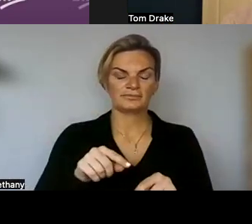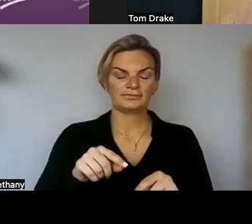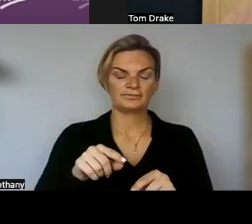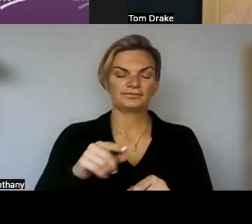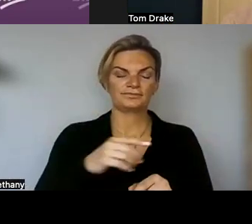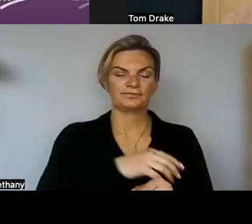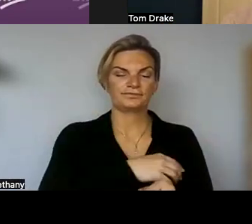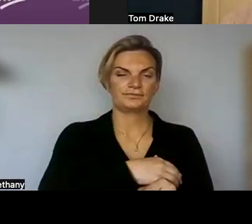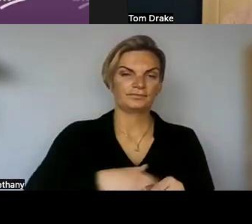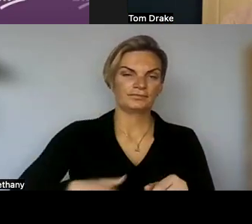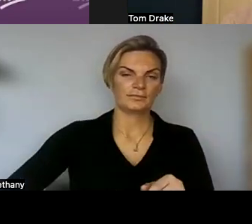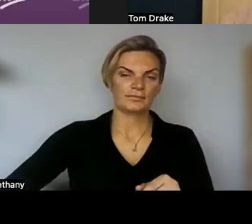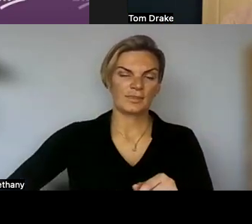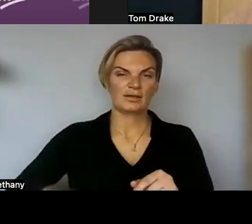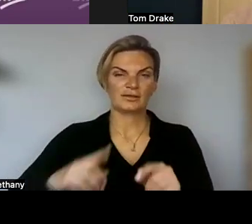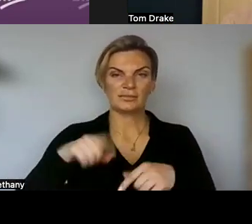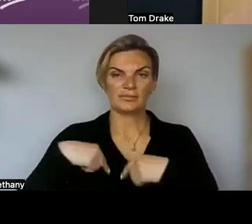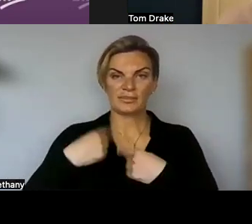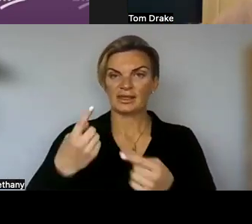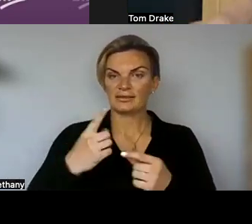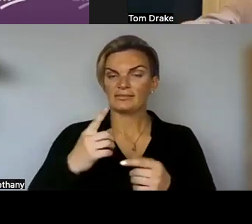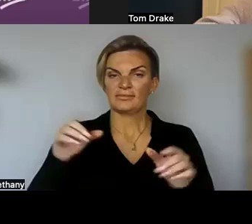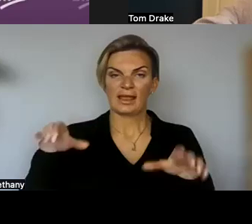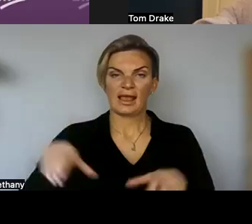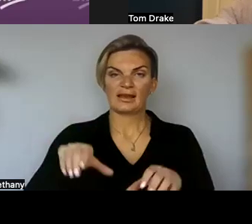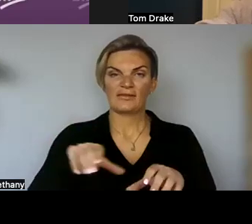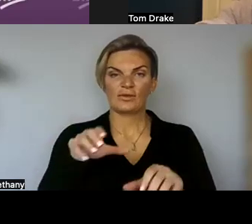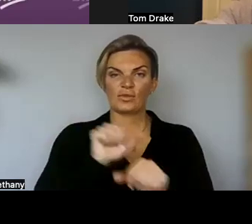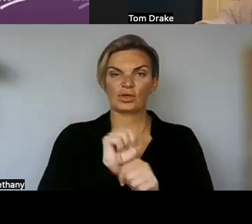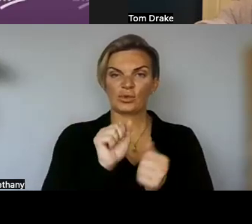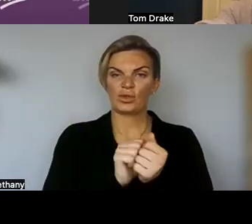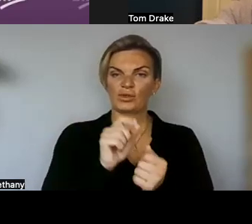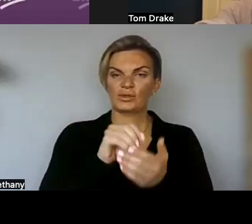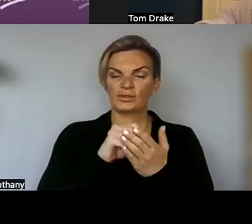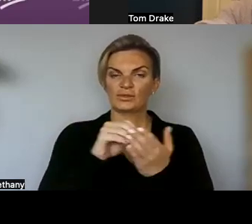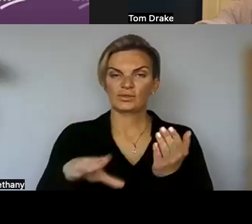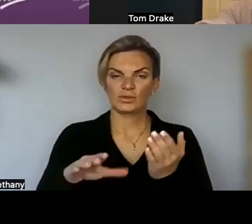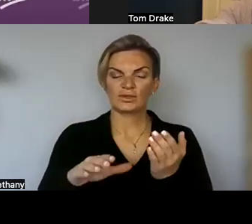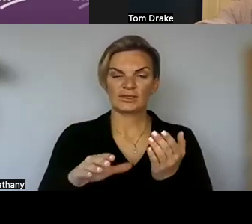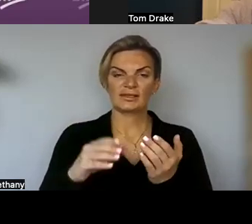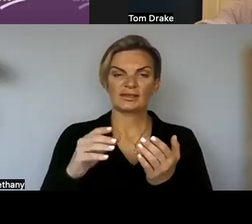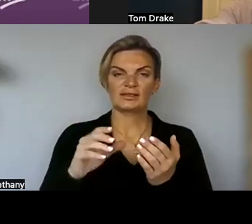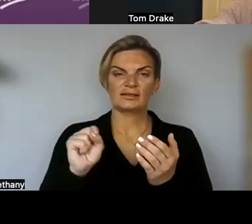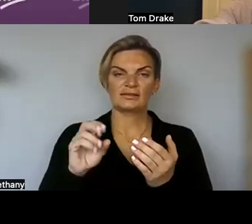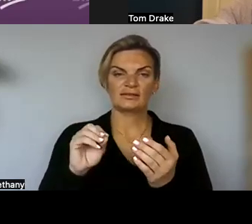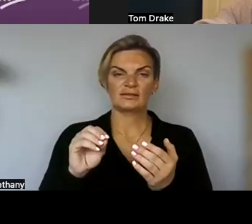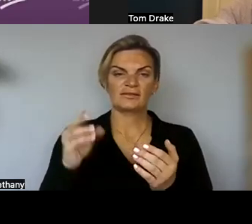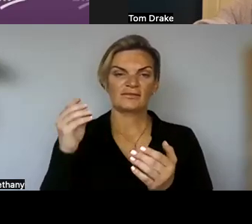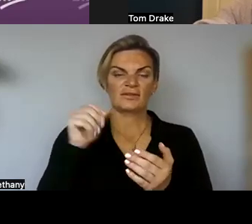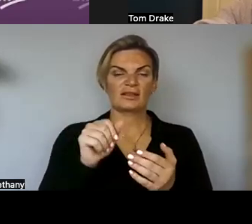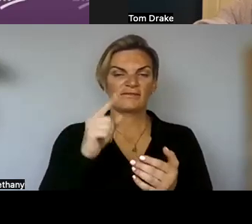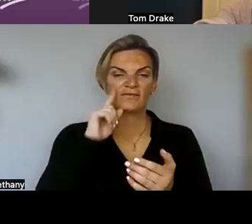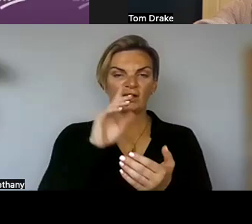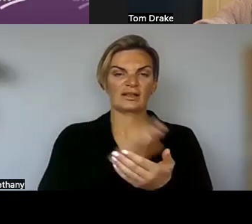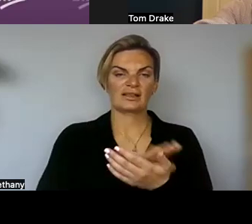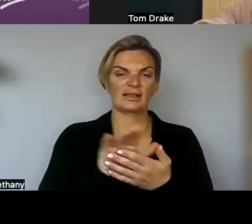has honestly been actively working with the students to get them funded to promote clean energy in the